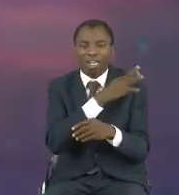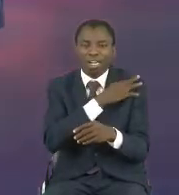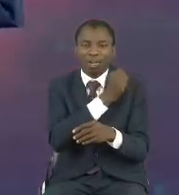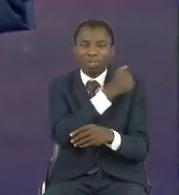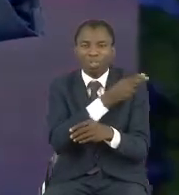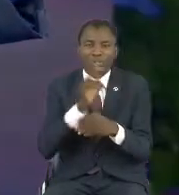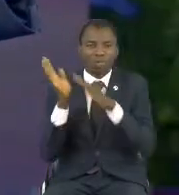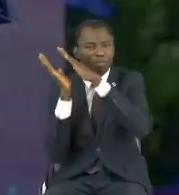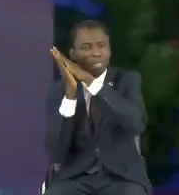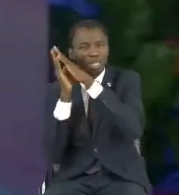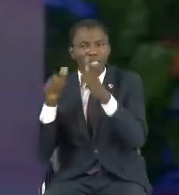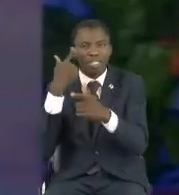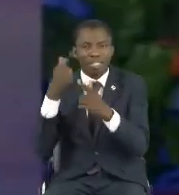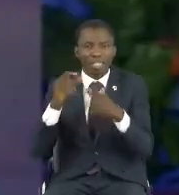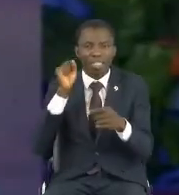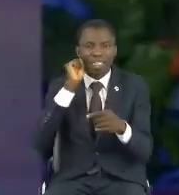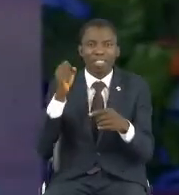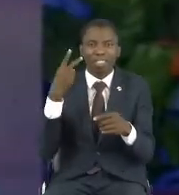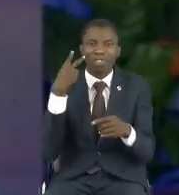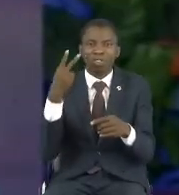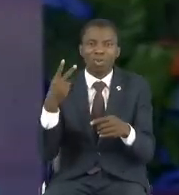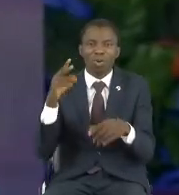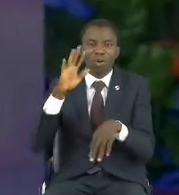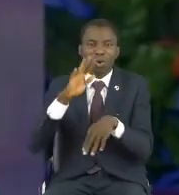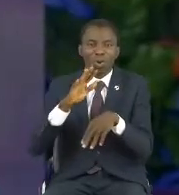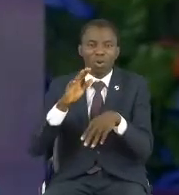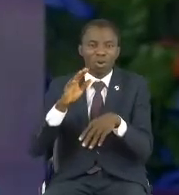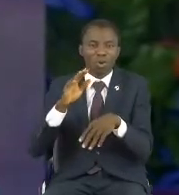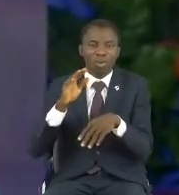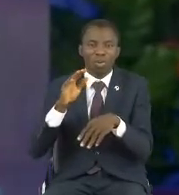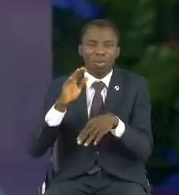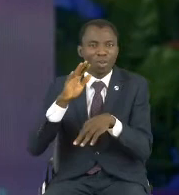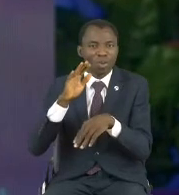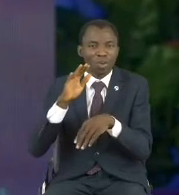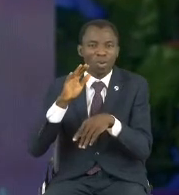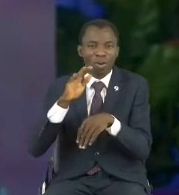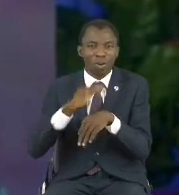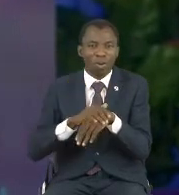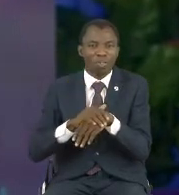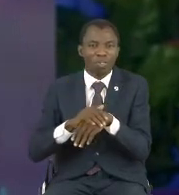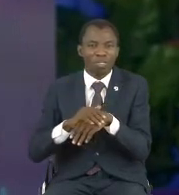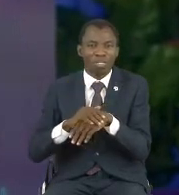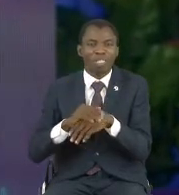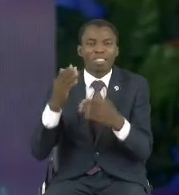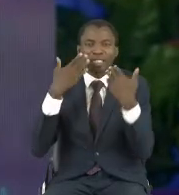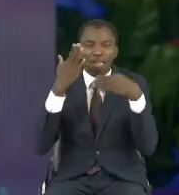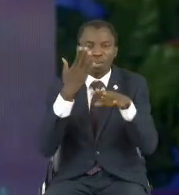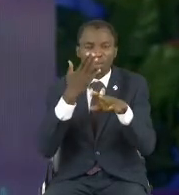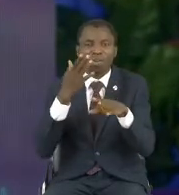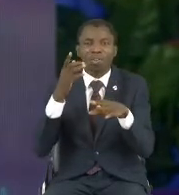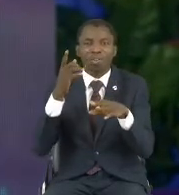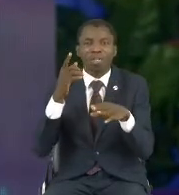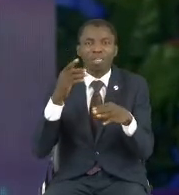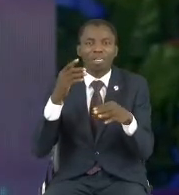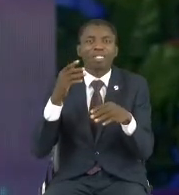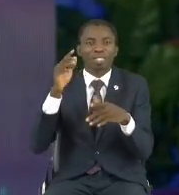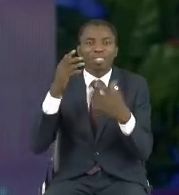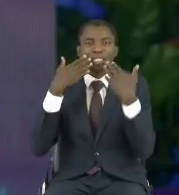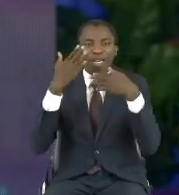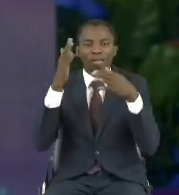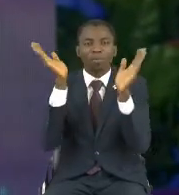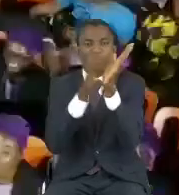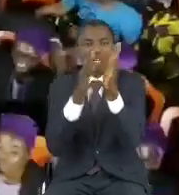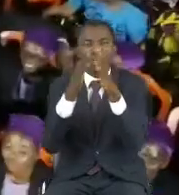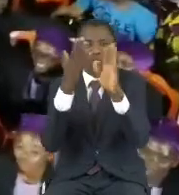she saw on the phone, praise God for technology. I said, praise God